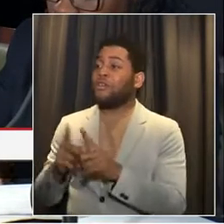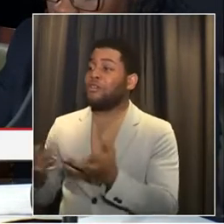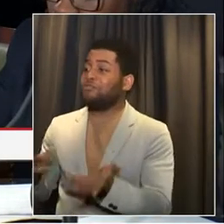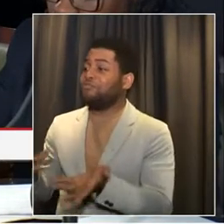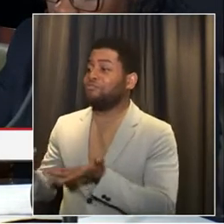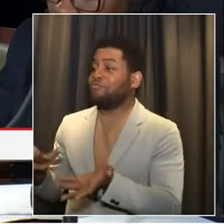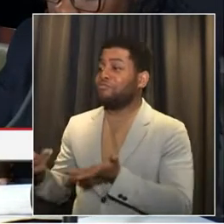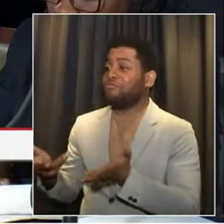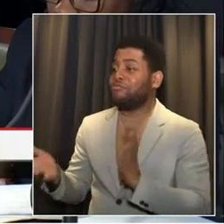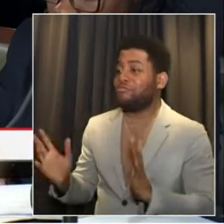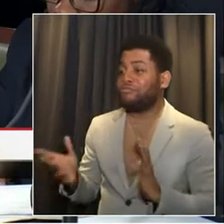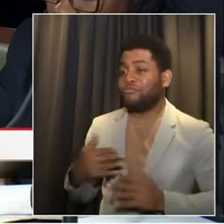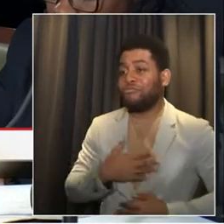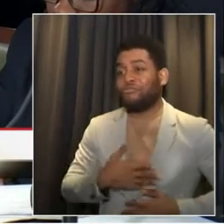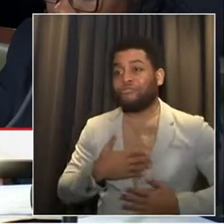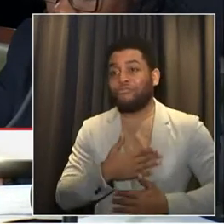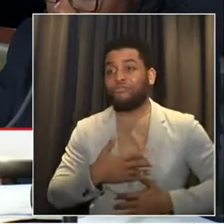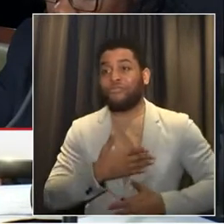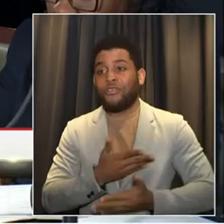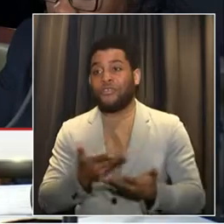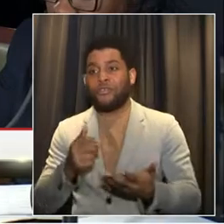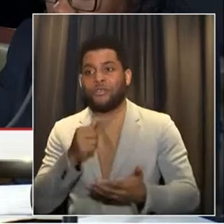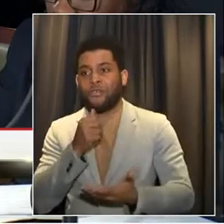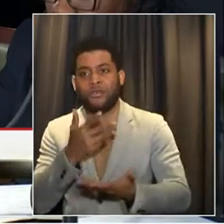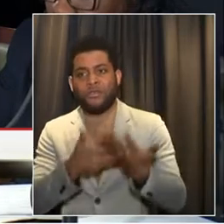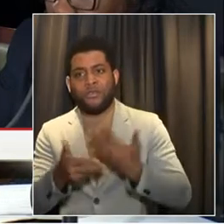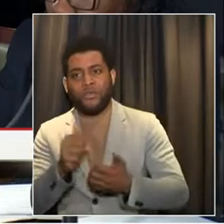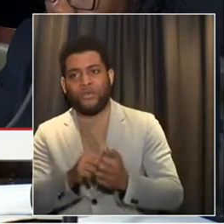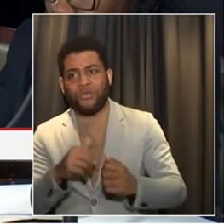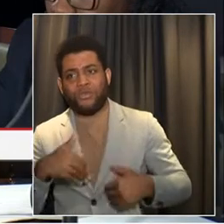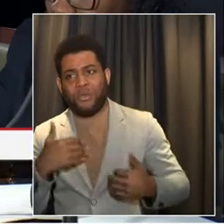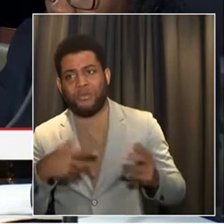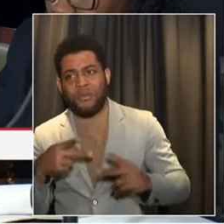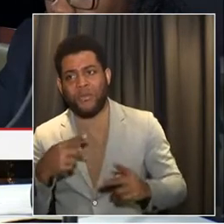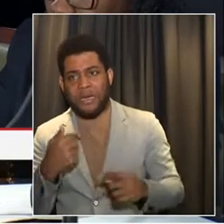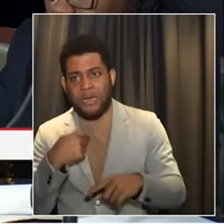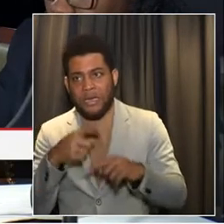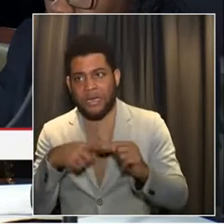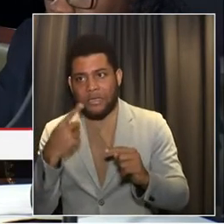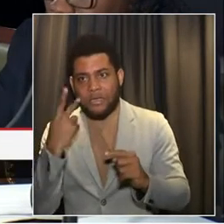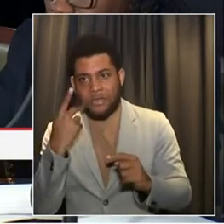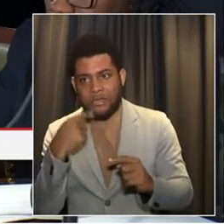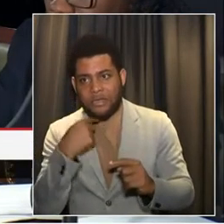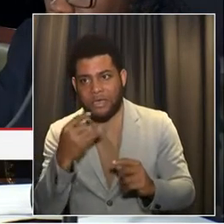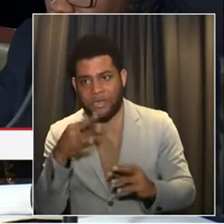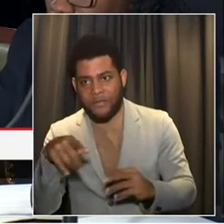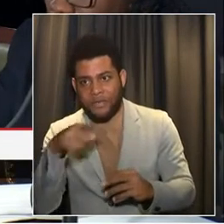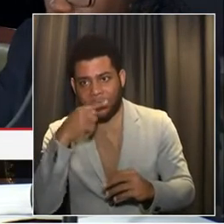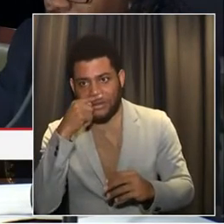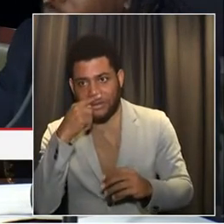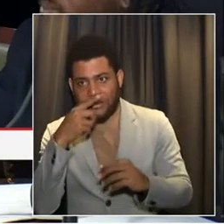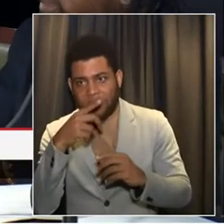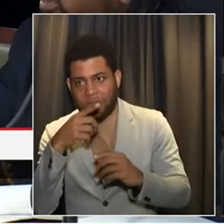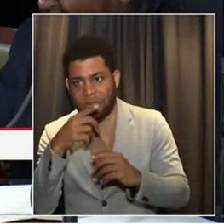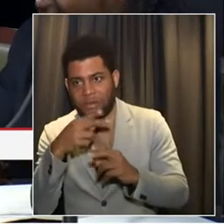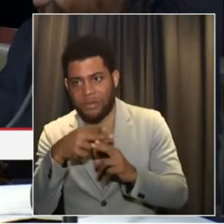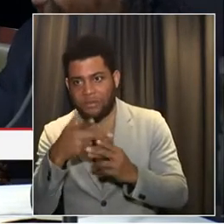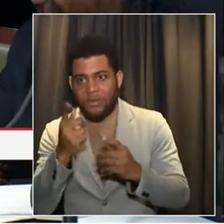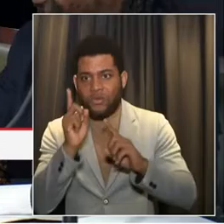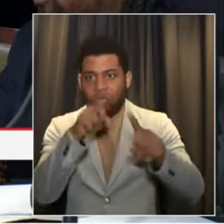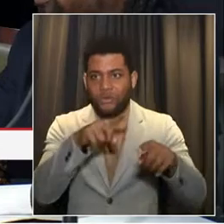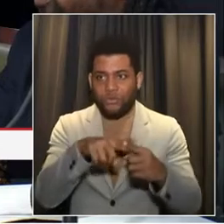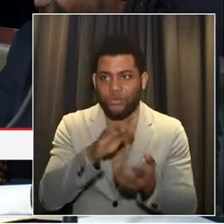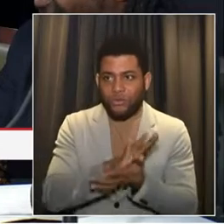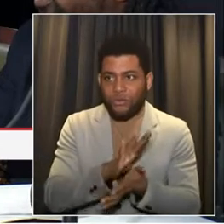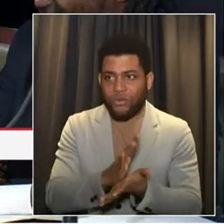few interactions with the young people. They probably couldn't even tell you a young person's name who attends those schools. But we've seen some public